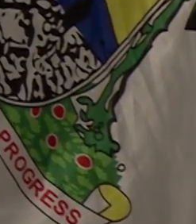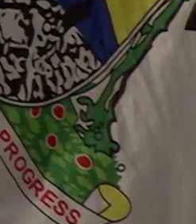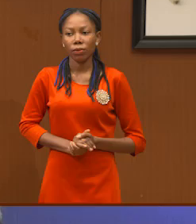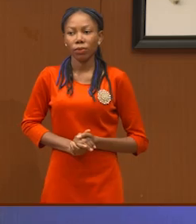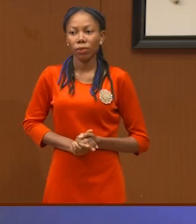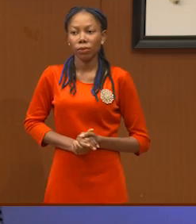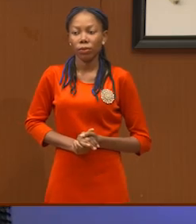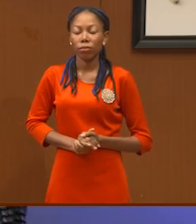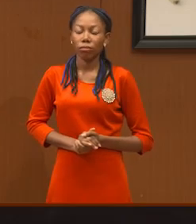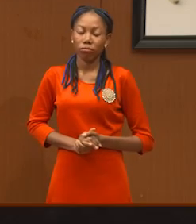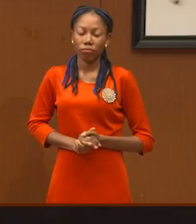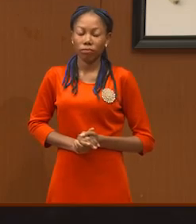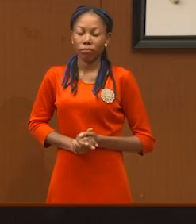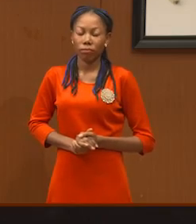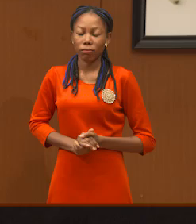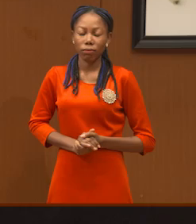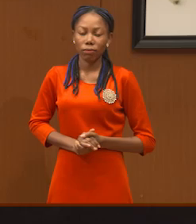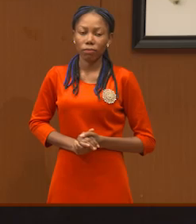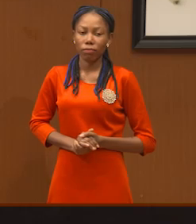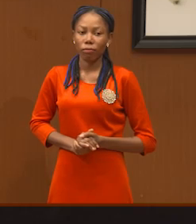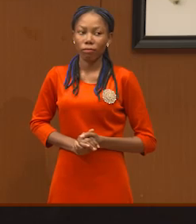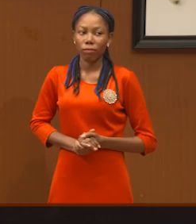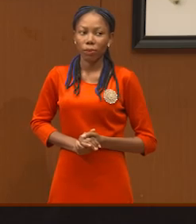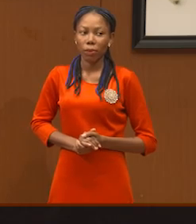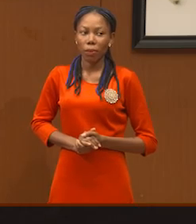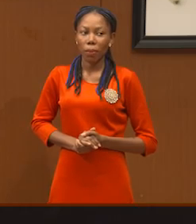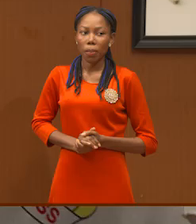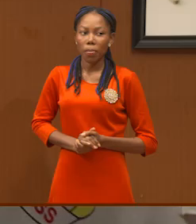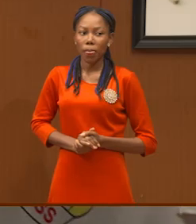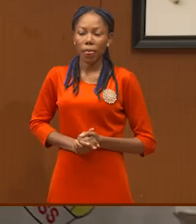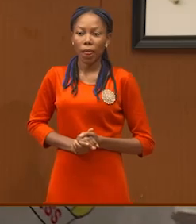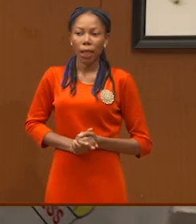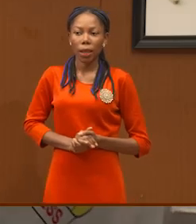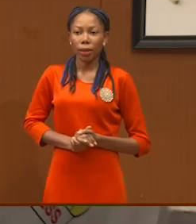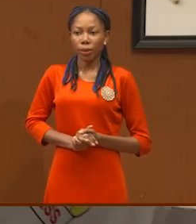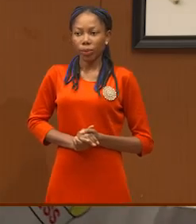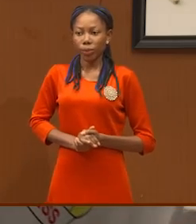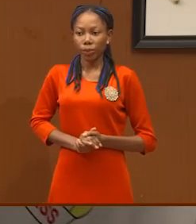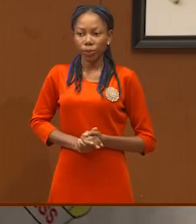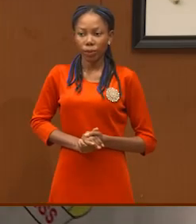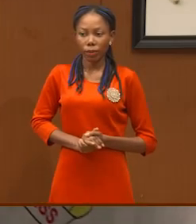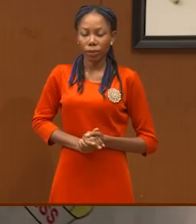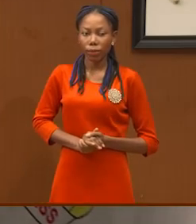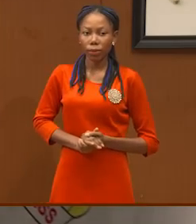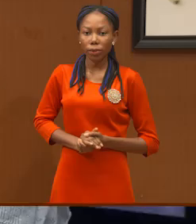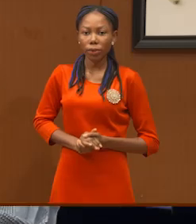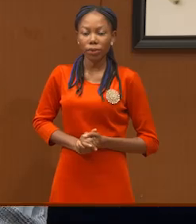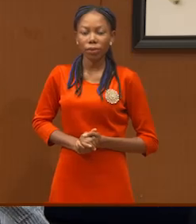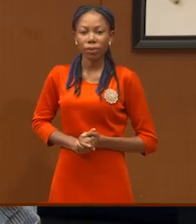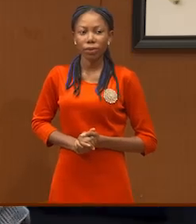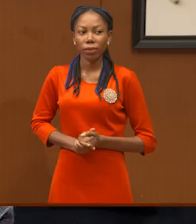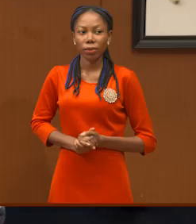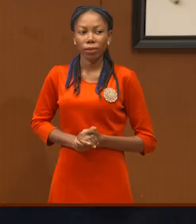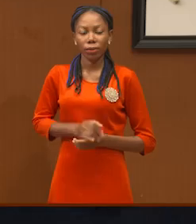The network is frustrating. Go ahead. You come back to that. Okay. So, and...